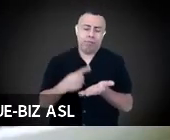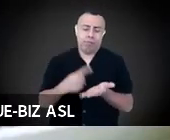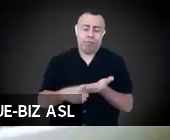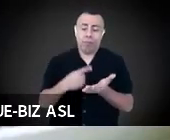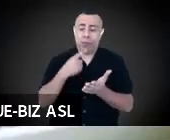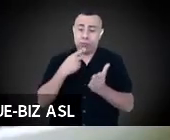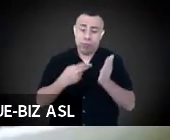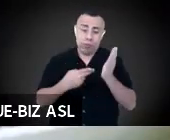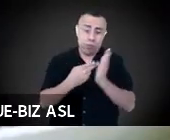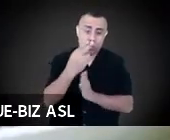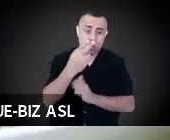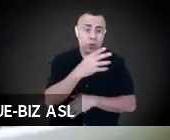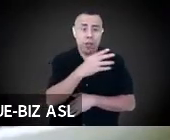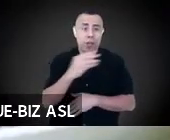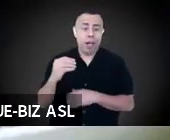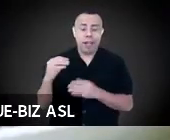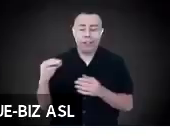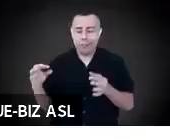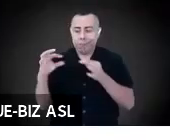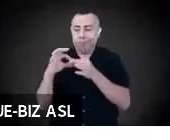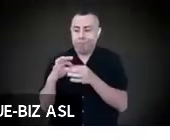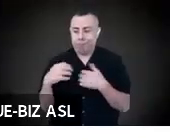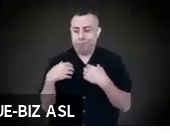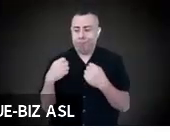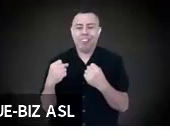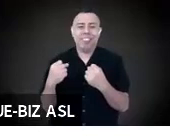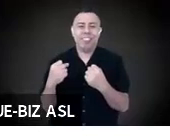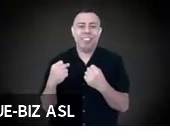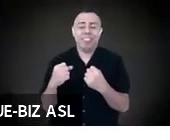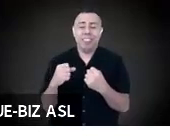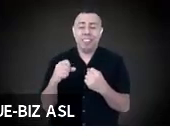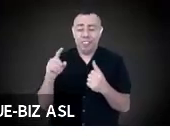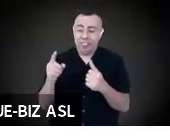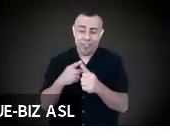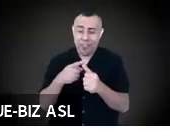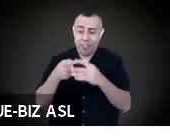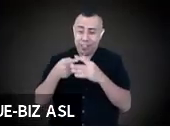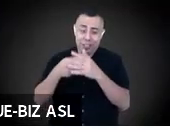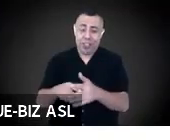actually admitting the horrors